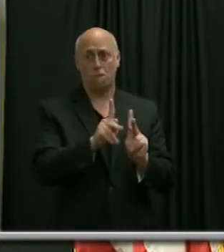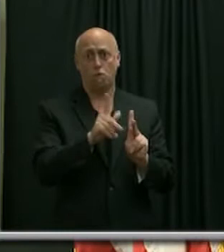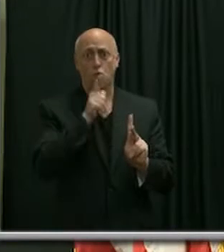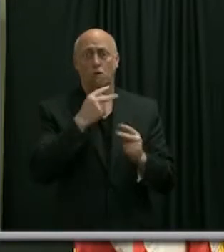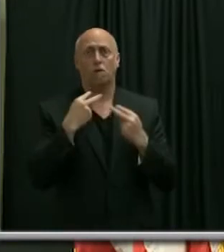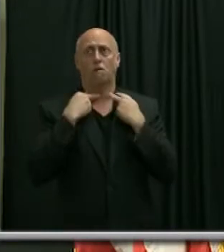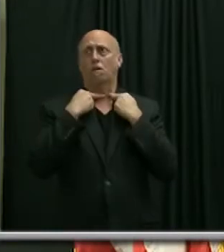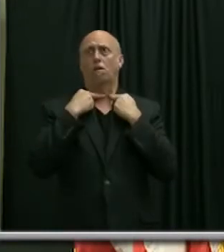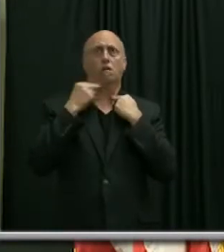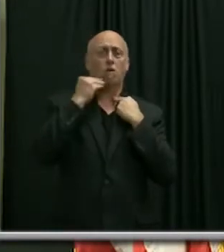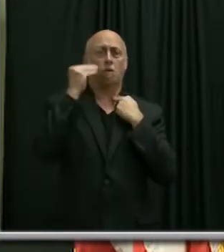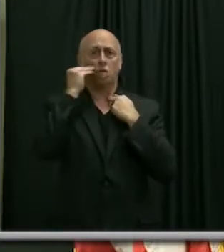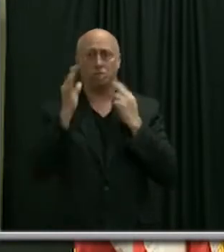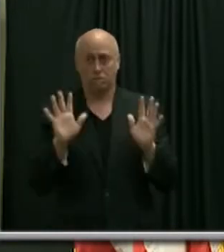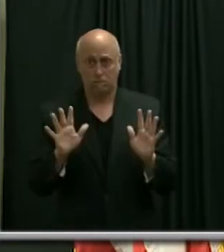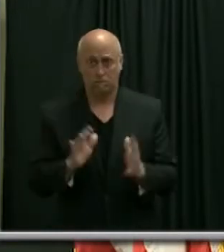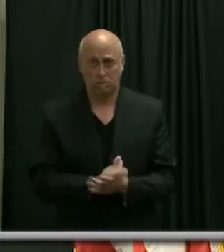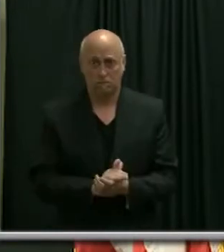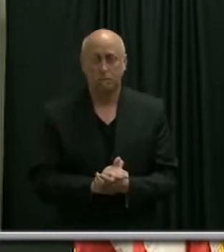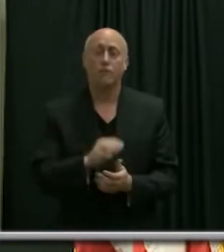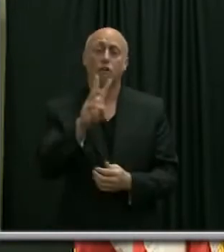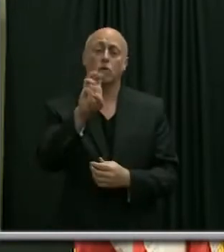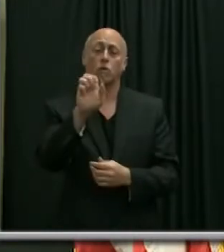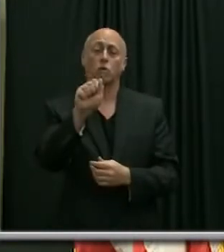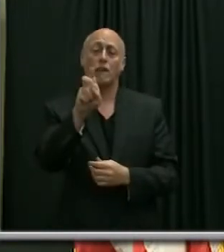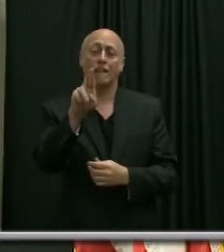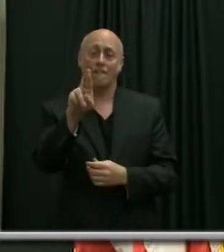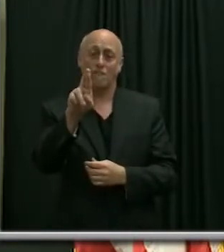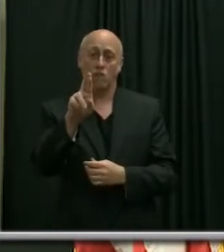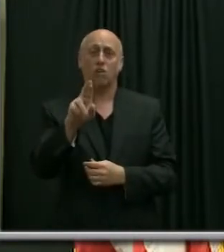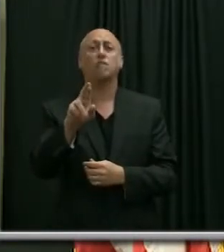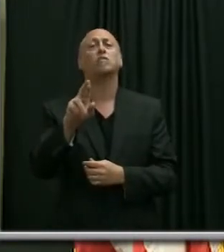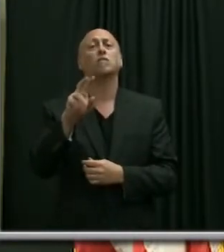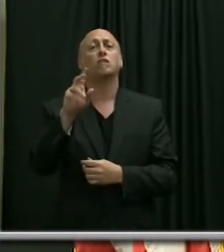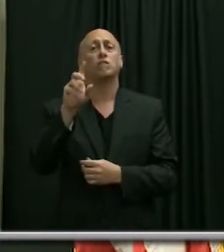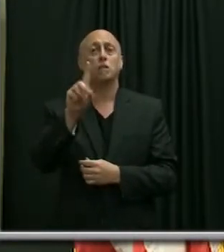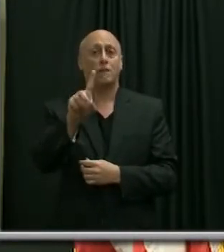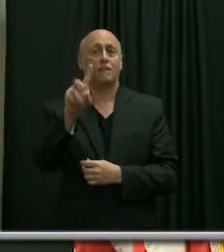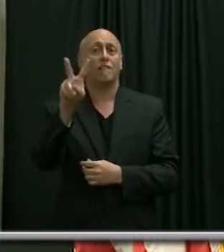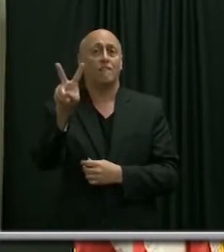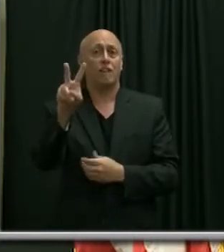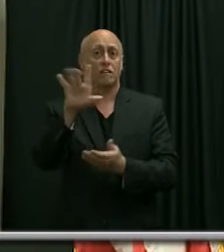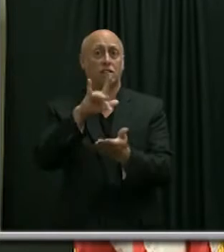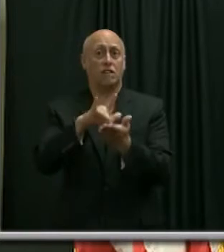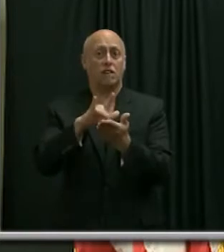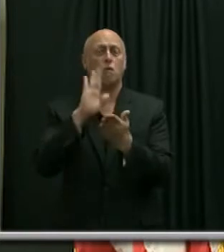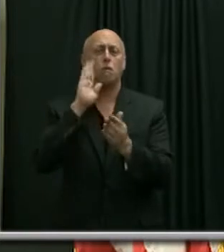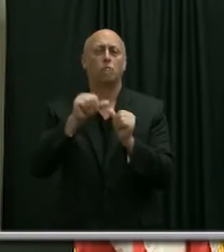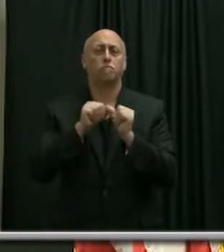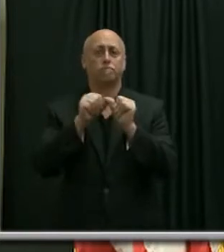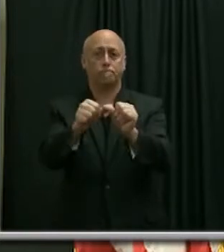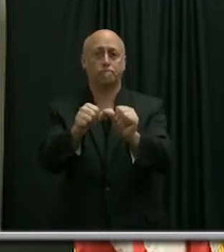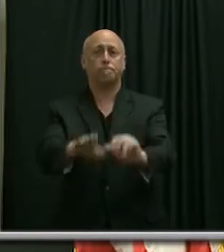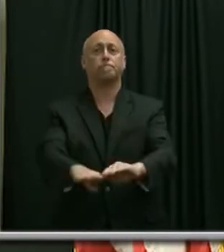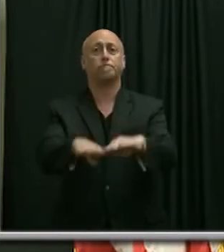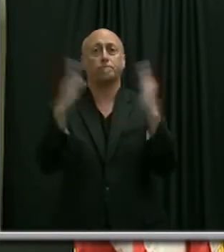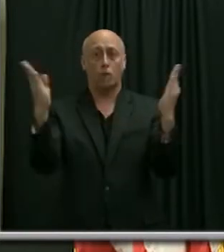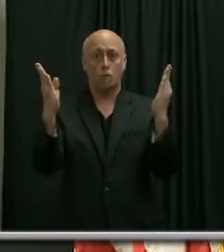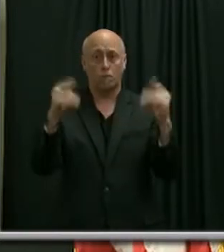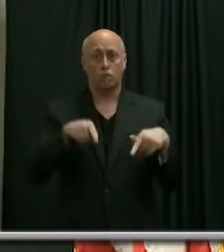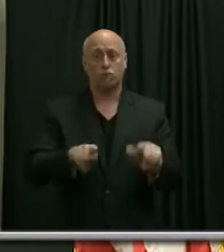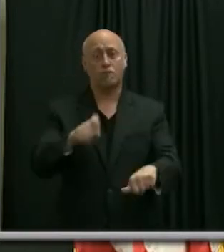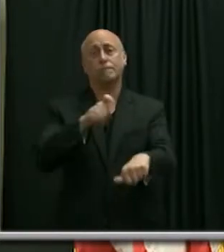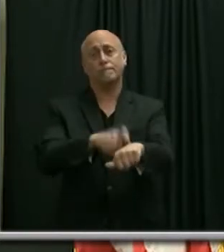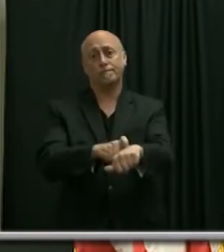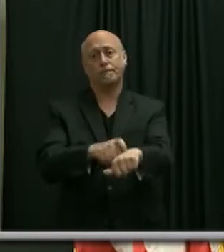Diane stated, the Ywca Domestic Violence Center remains open and will remain open during this time.